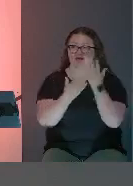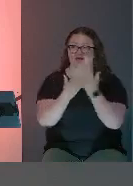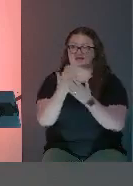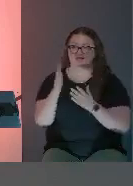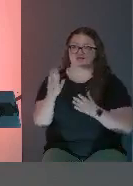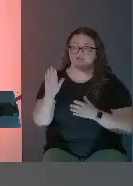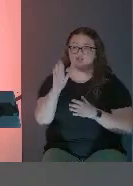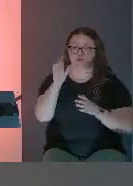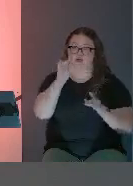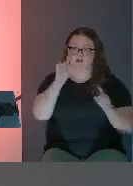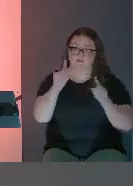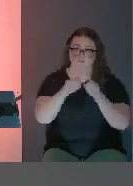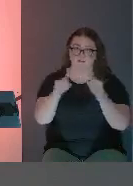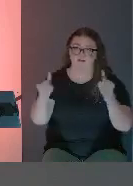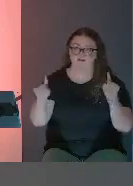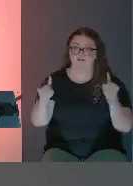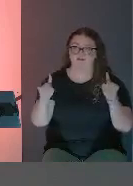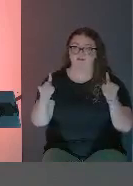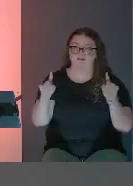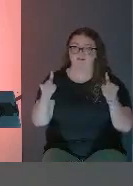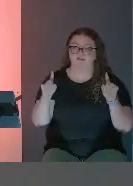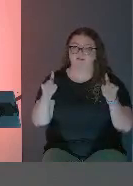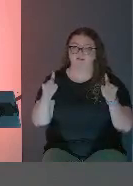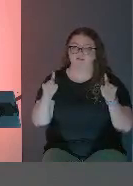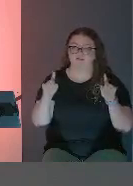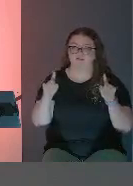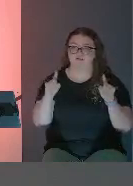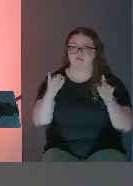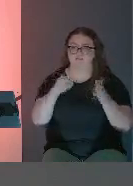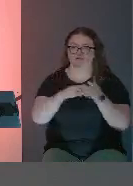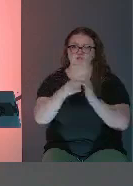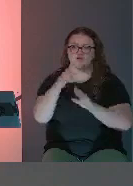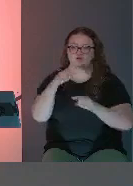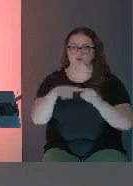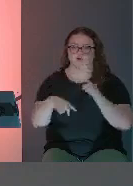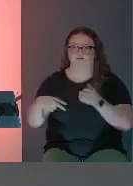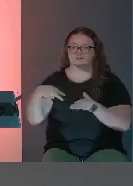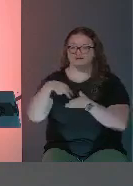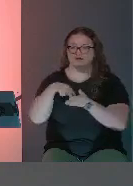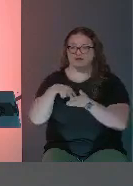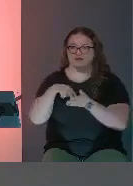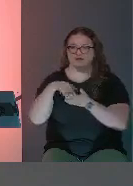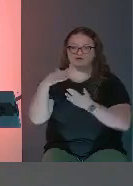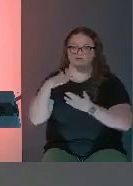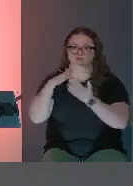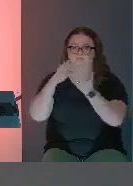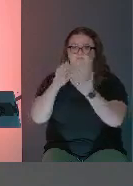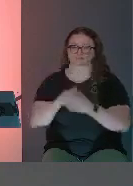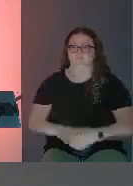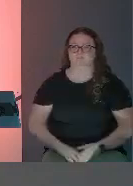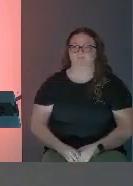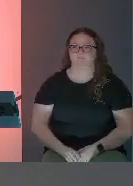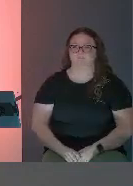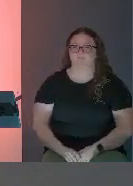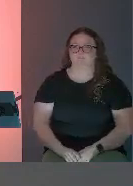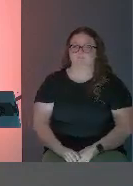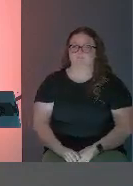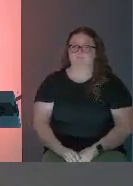enemies round about, so that they could not any longer stand before their enemies. Wow.